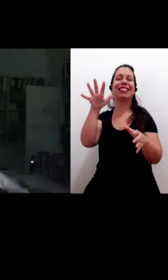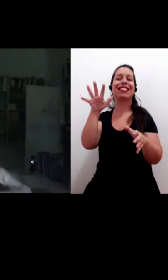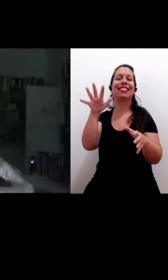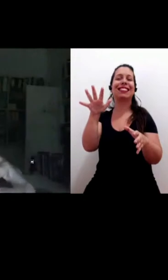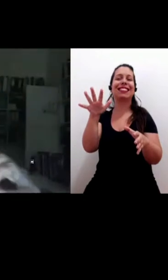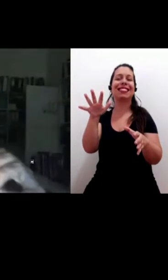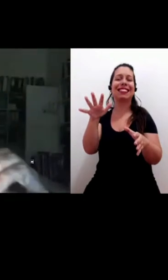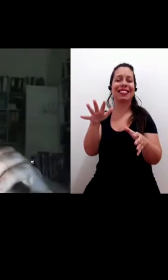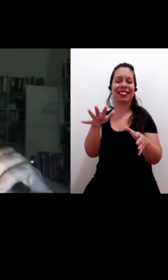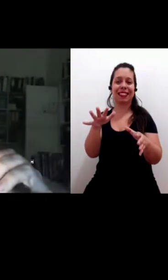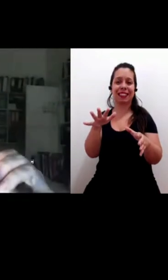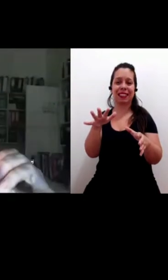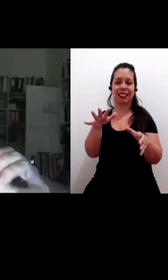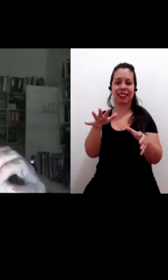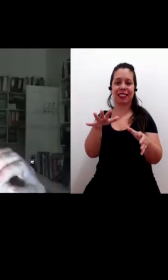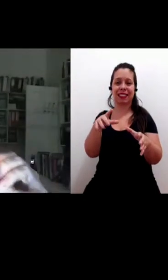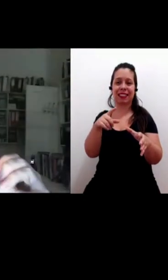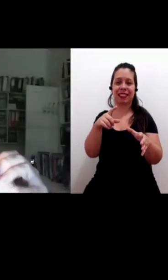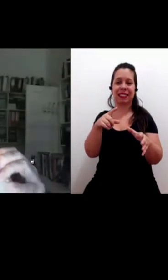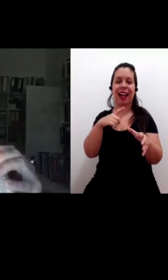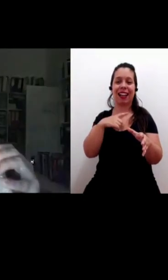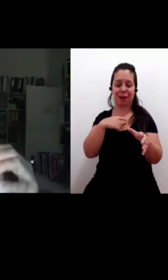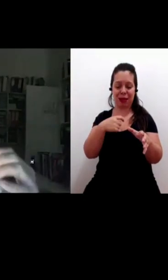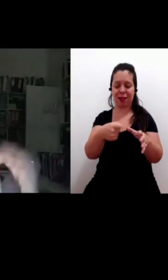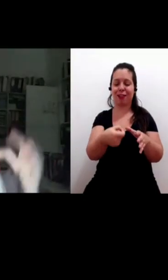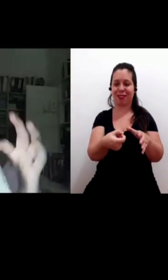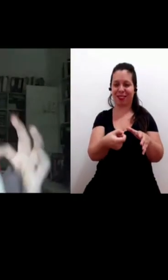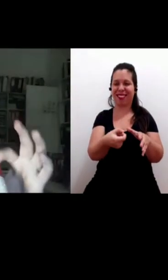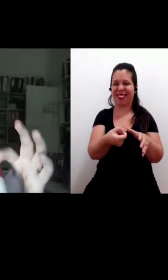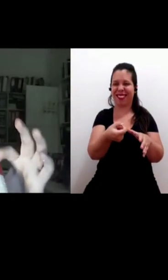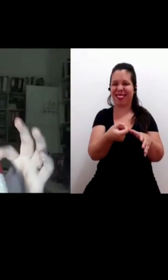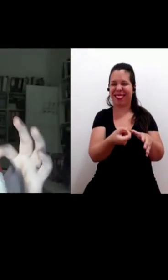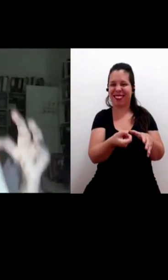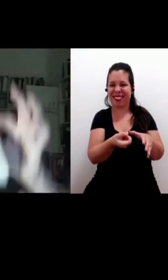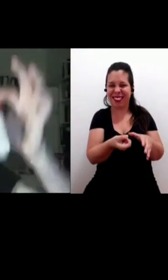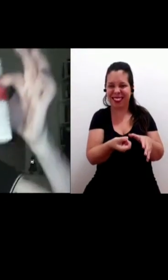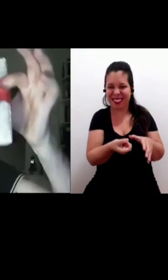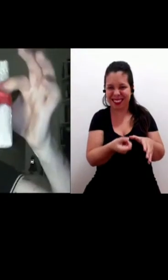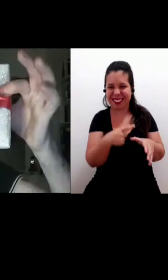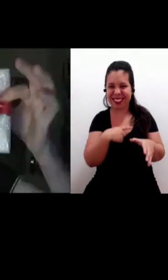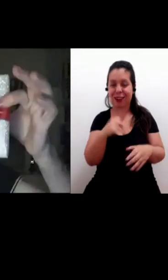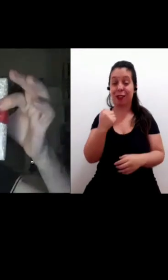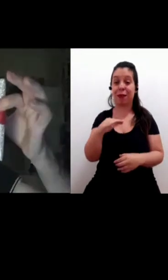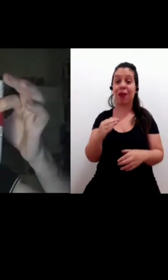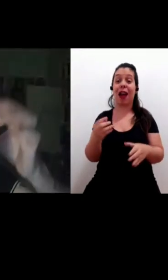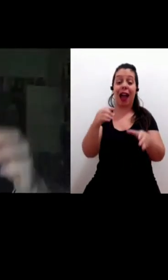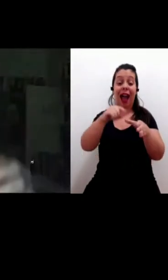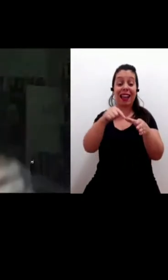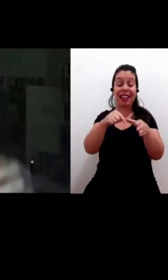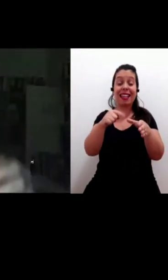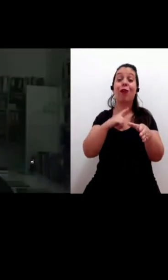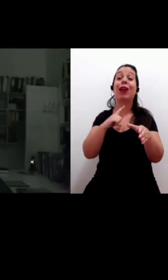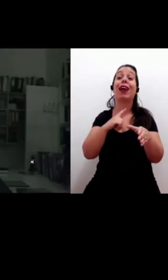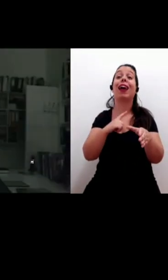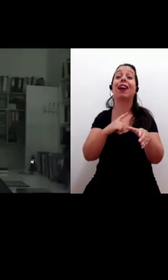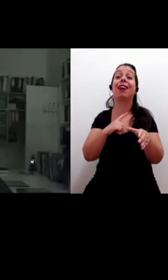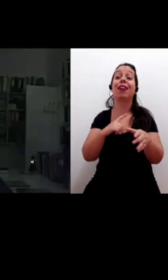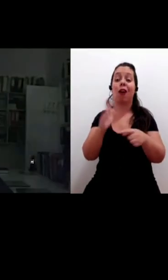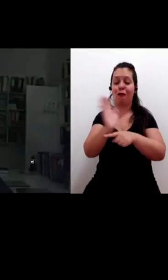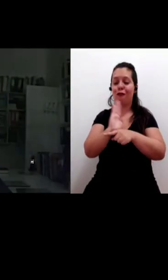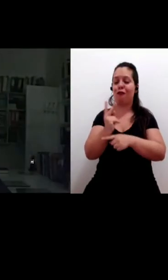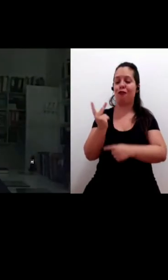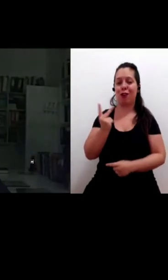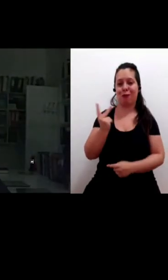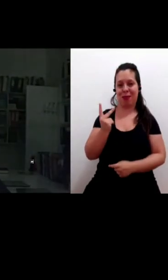with a little badge there, so 8.5, and inside there are films. And so the idea was you sort of